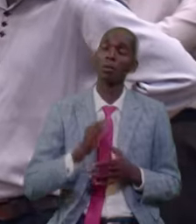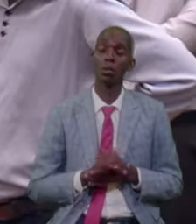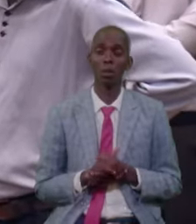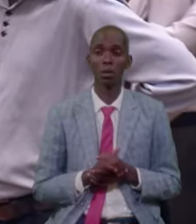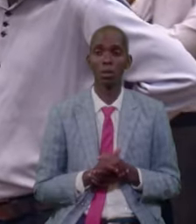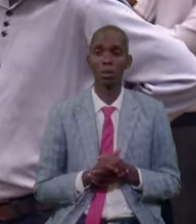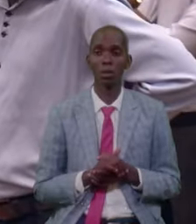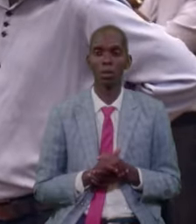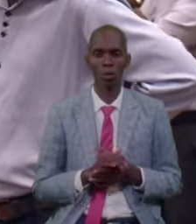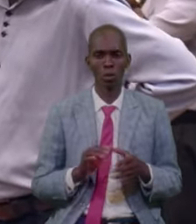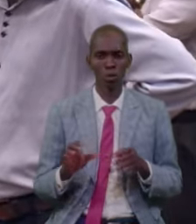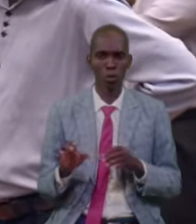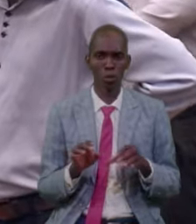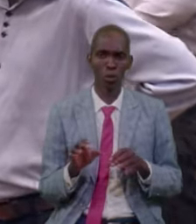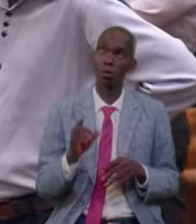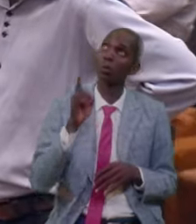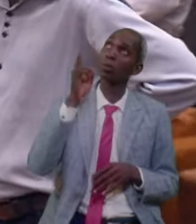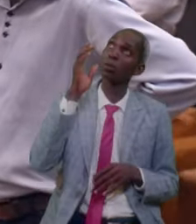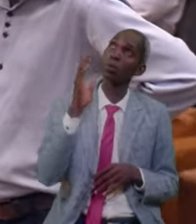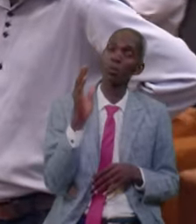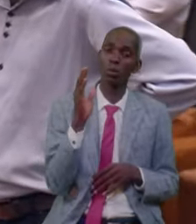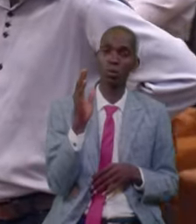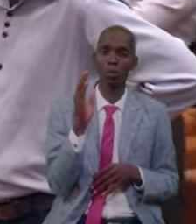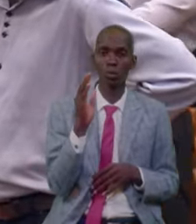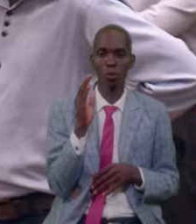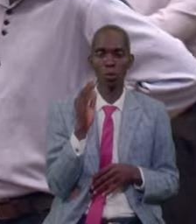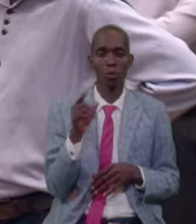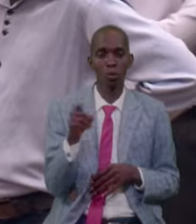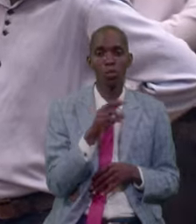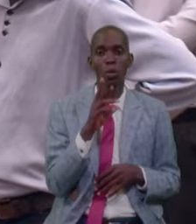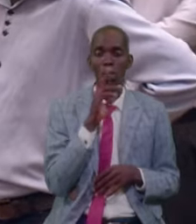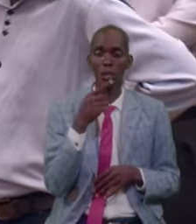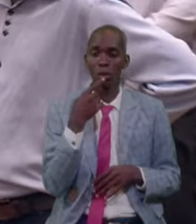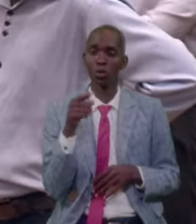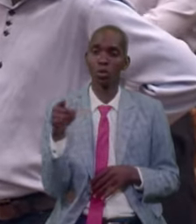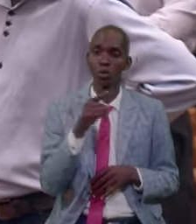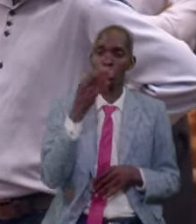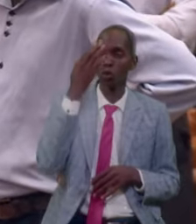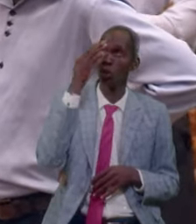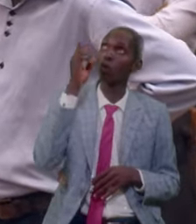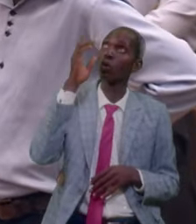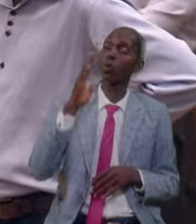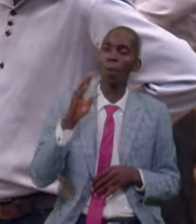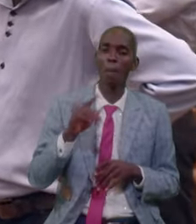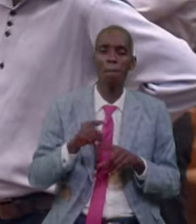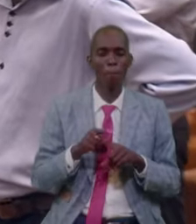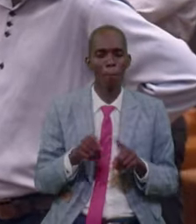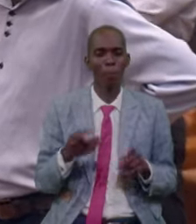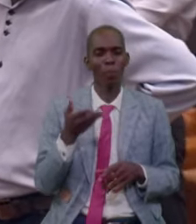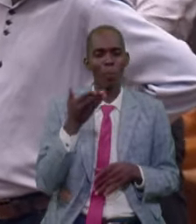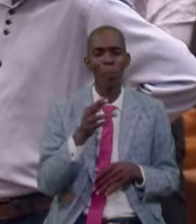Don't stop at professing that you know God. God, there are people that did that,